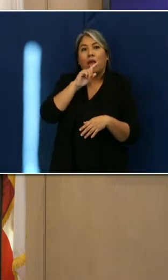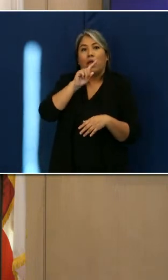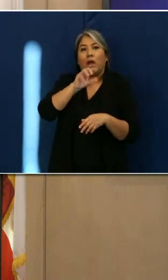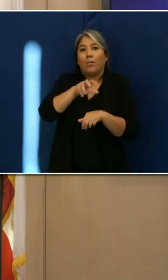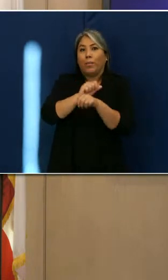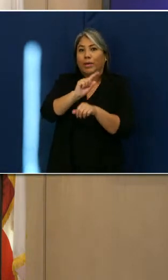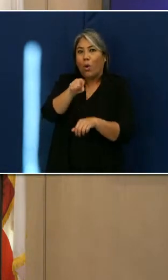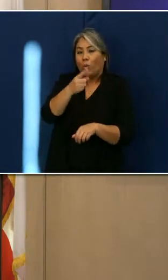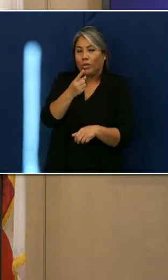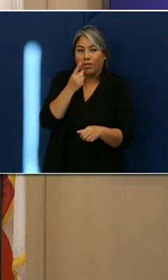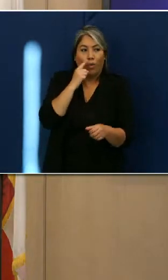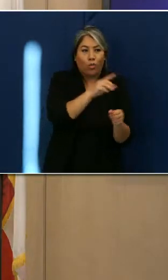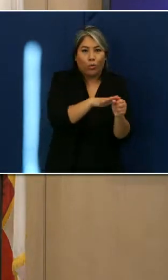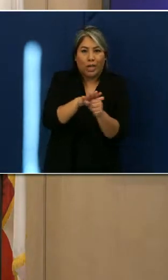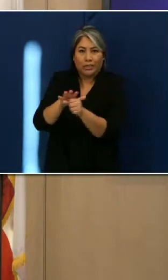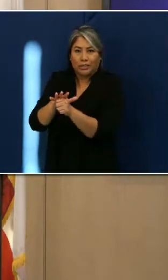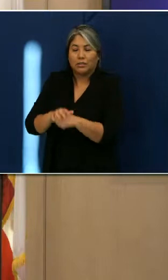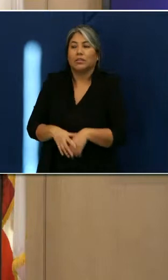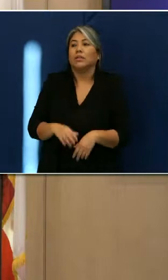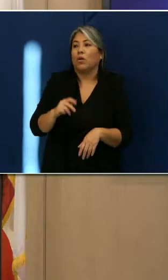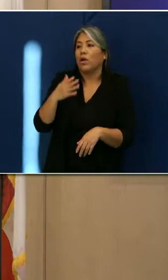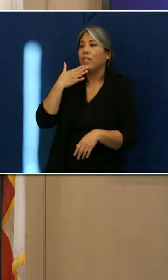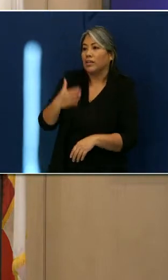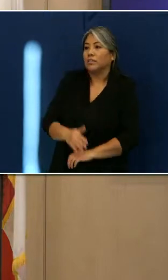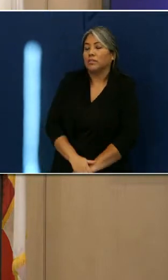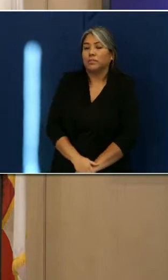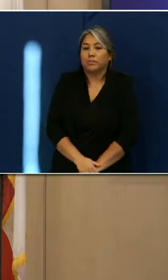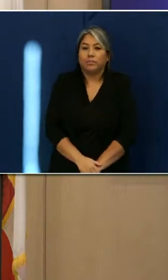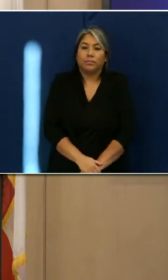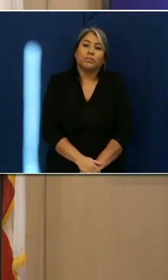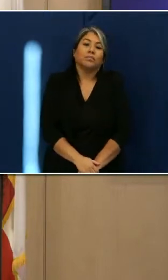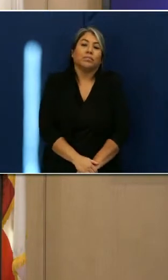sites. Thanks.